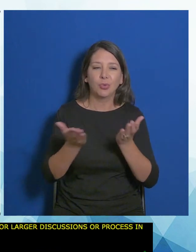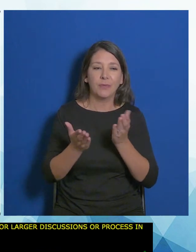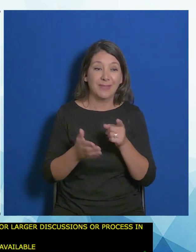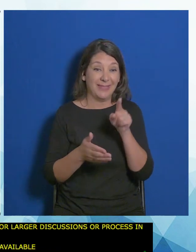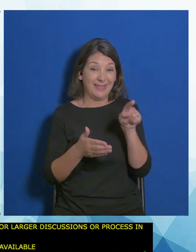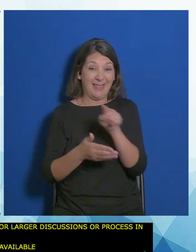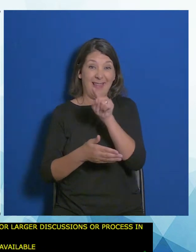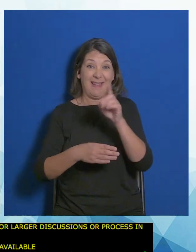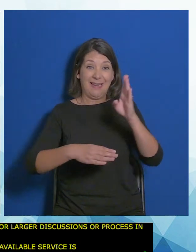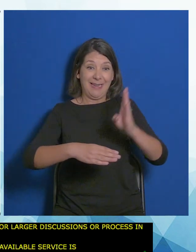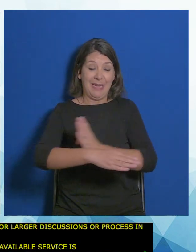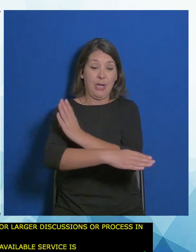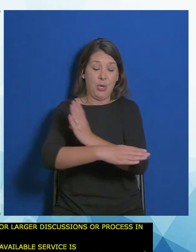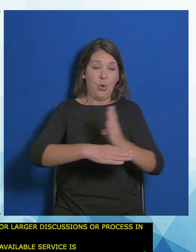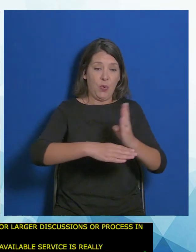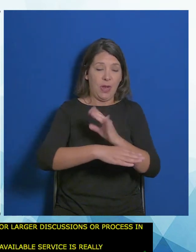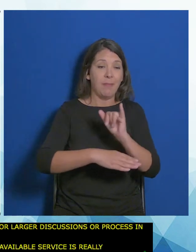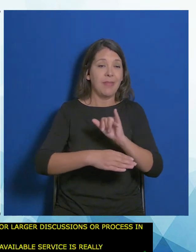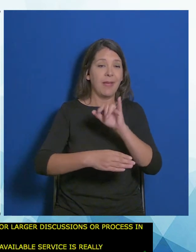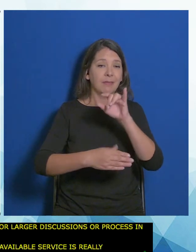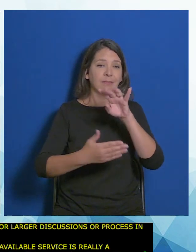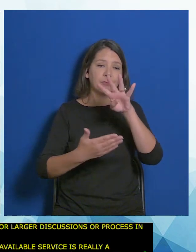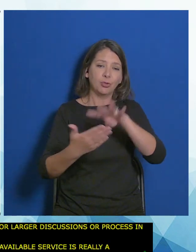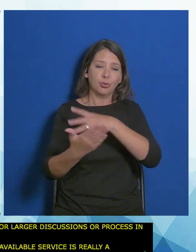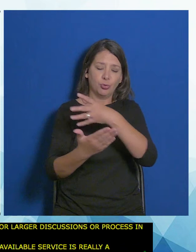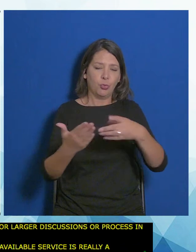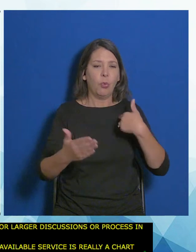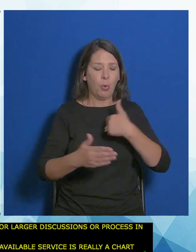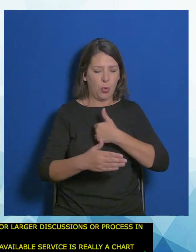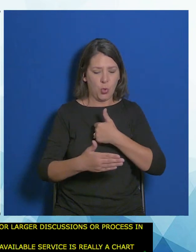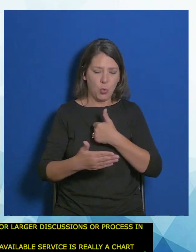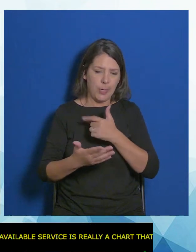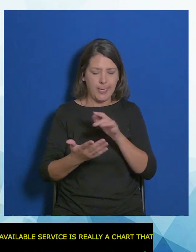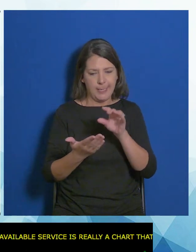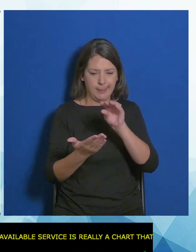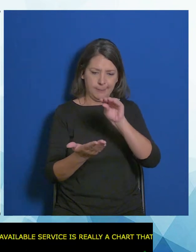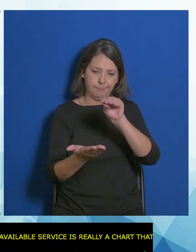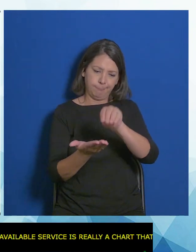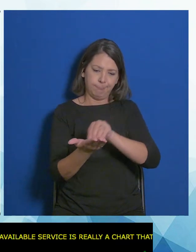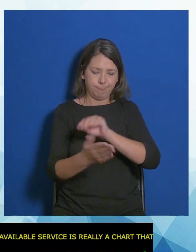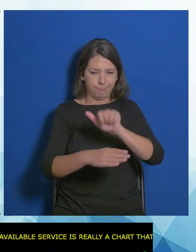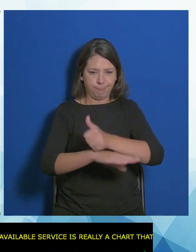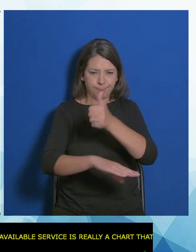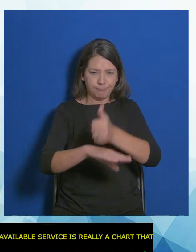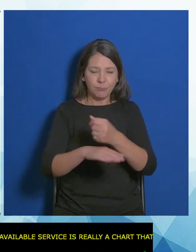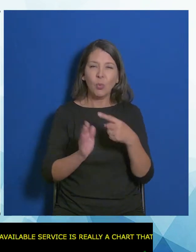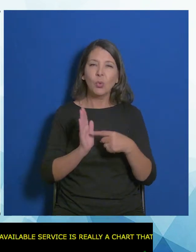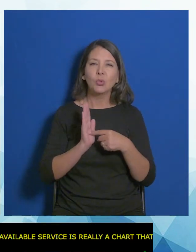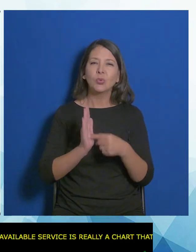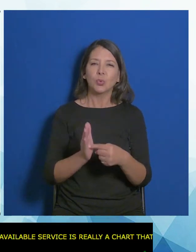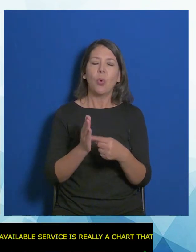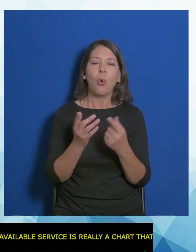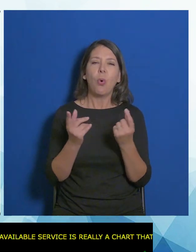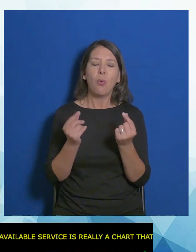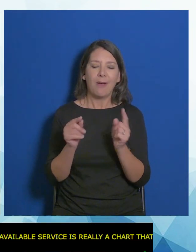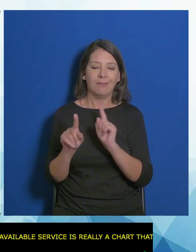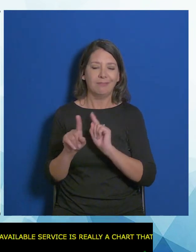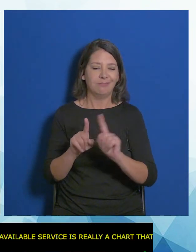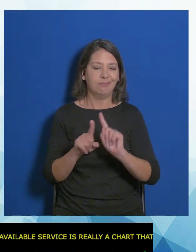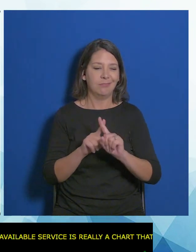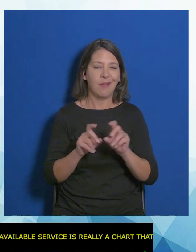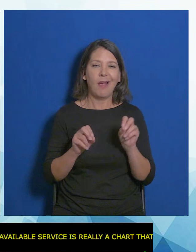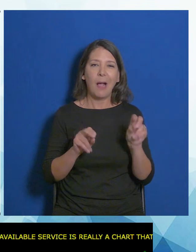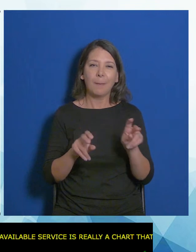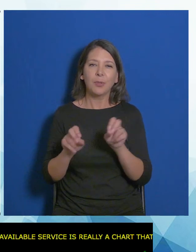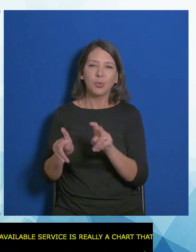really a chart that we came up with that really shows you kind of the range of opportunities to